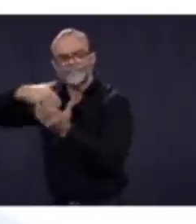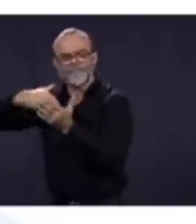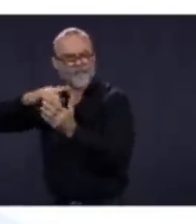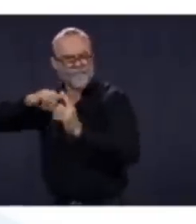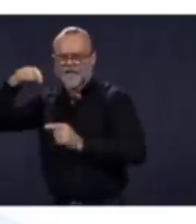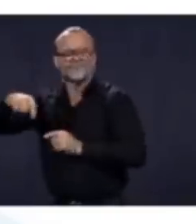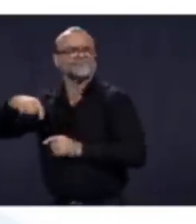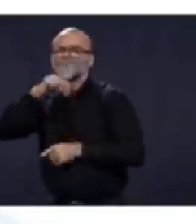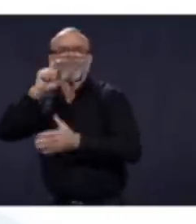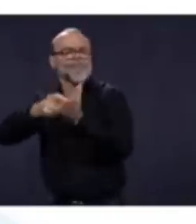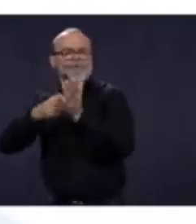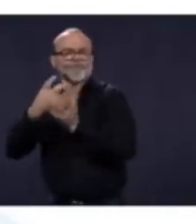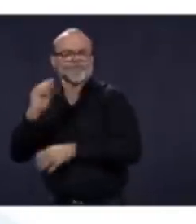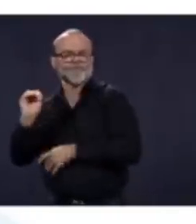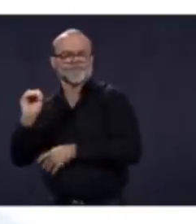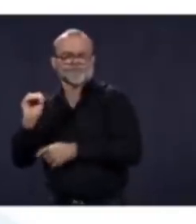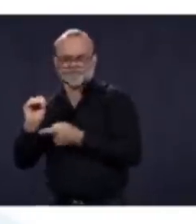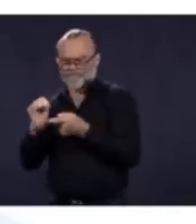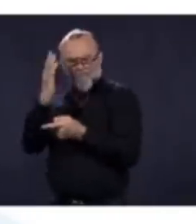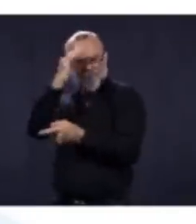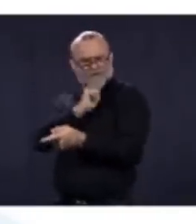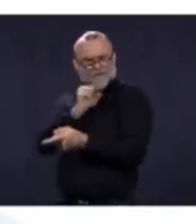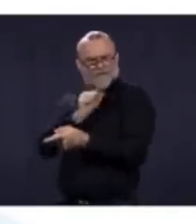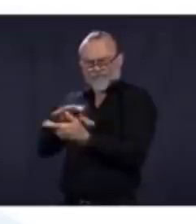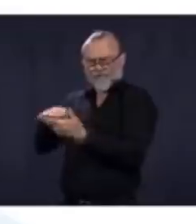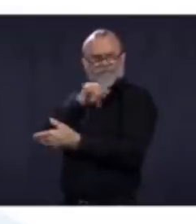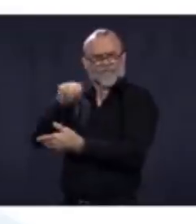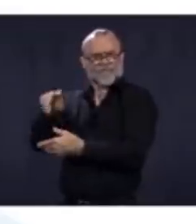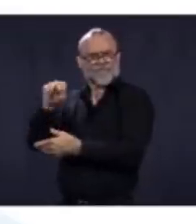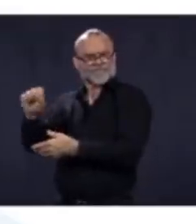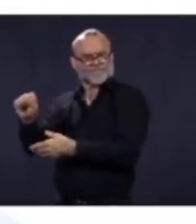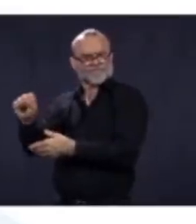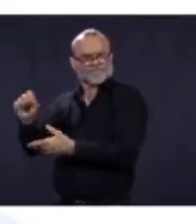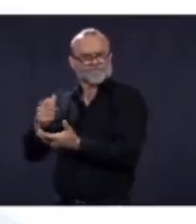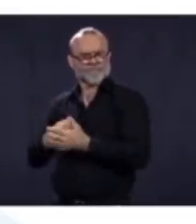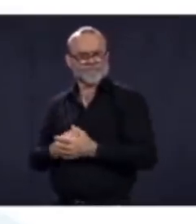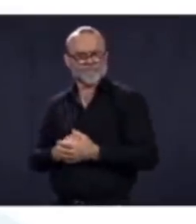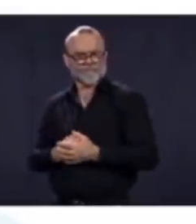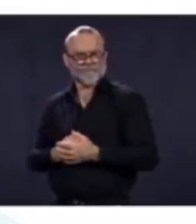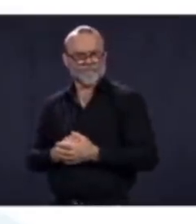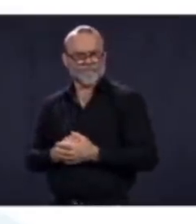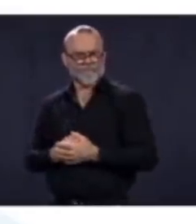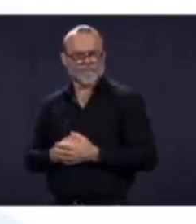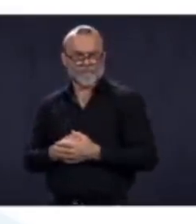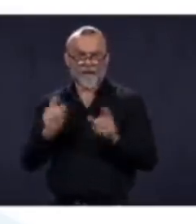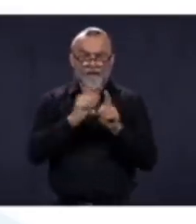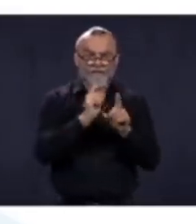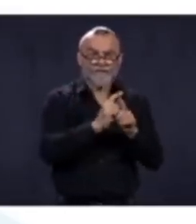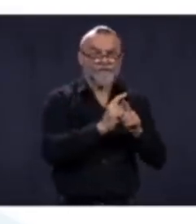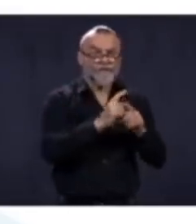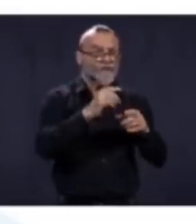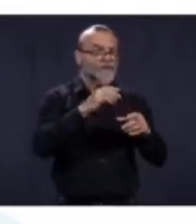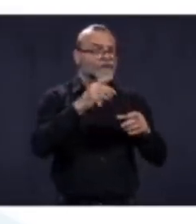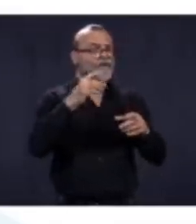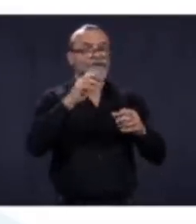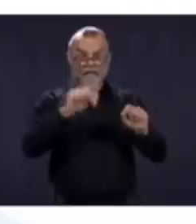meters away. So how come you didn't go in that direction? And also, can we change a group of people? Like in Quebec,